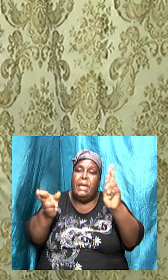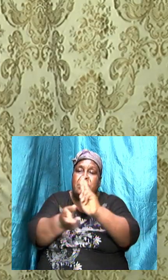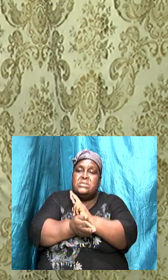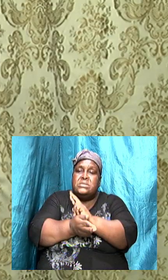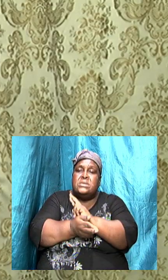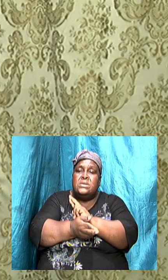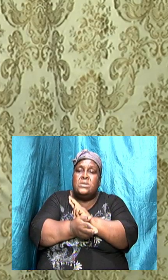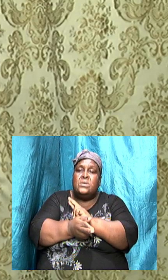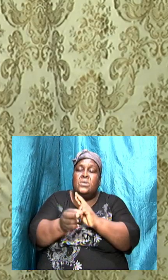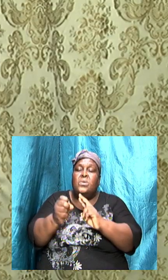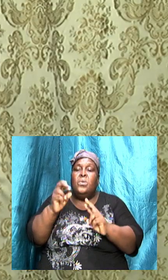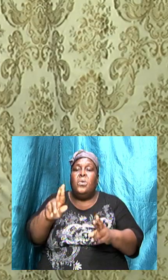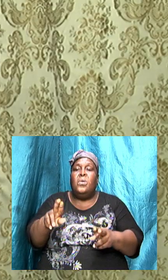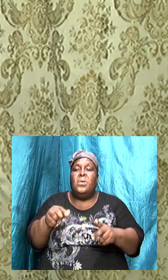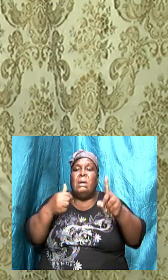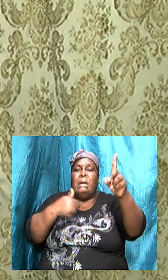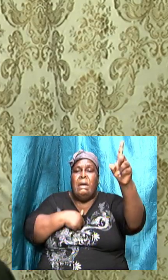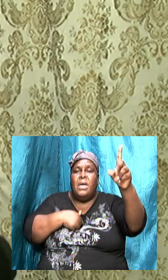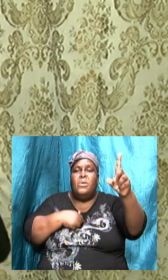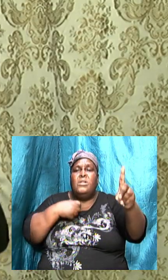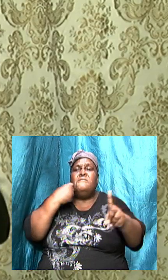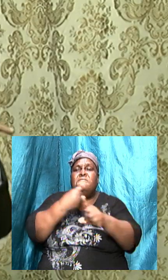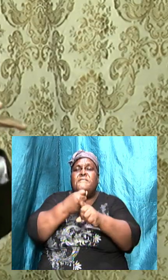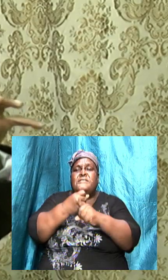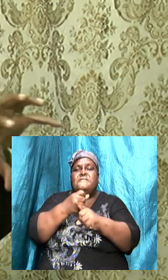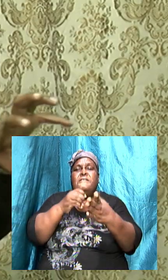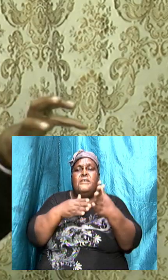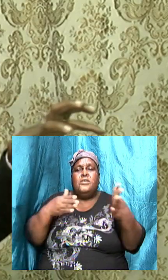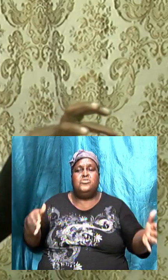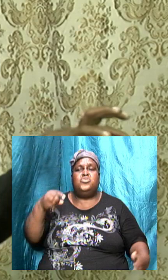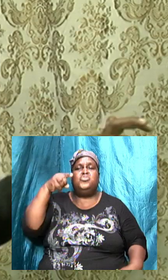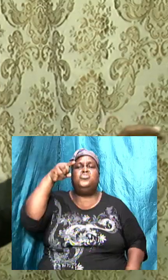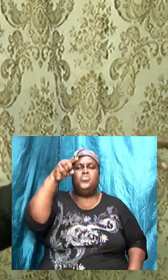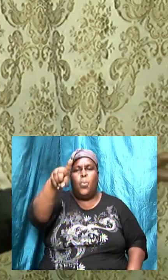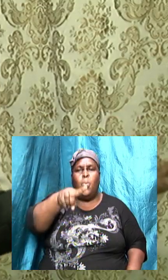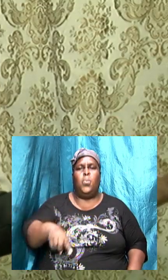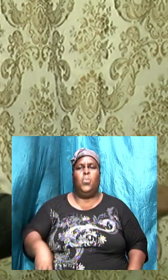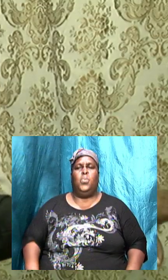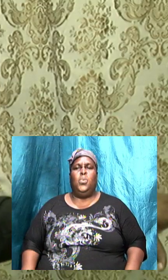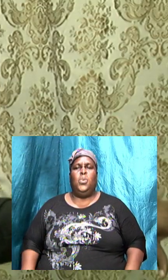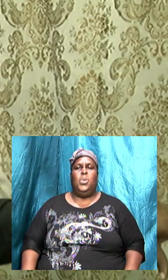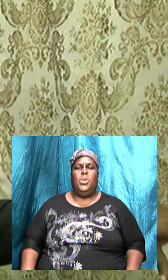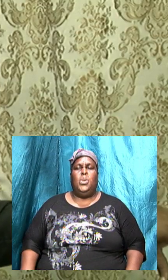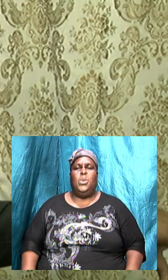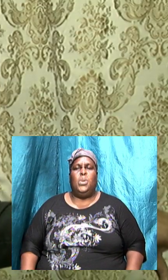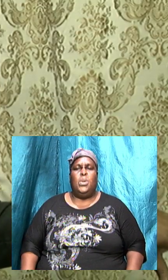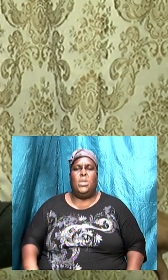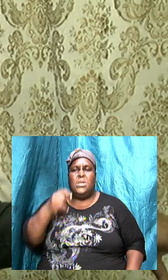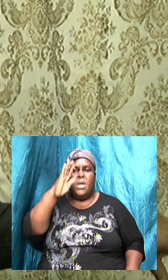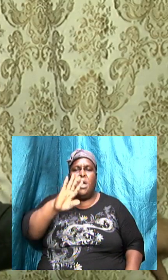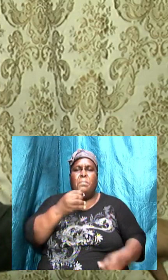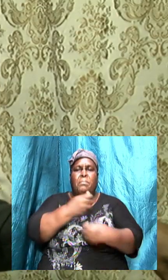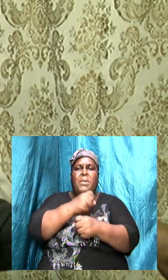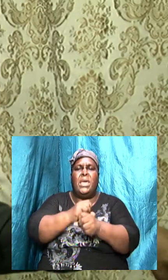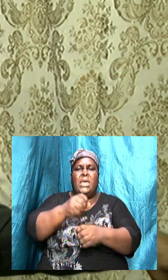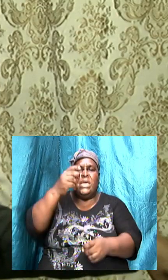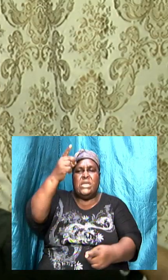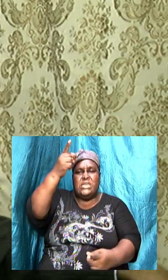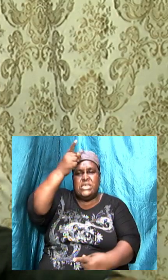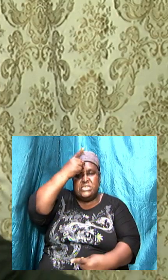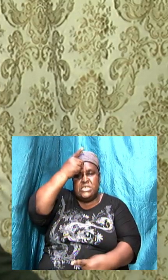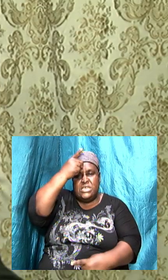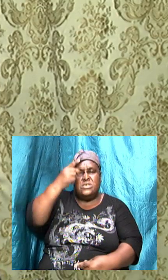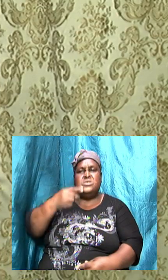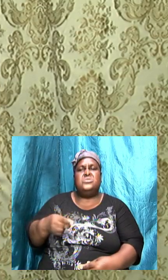or I will fight against you. And God caused a plague to come upon the people, and